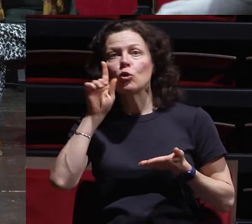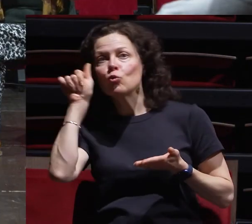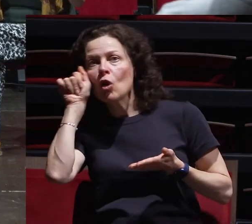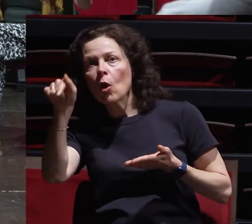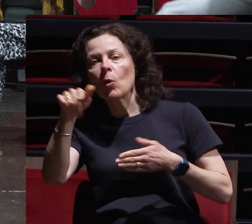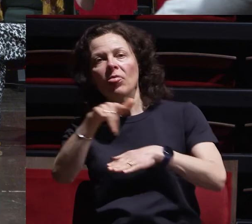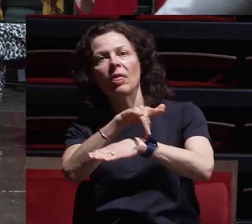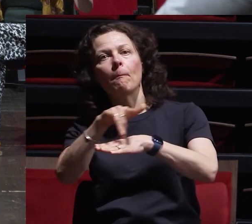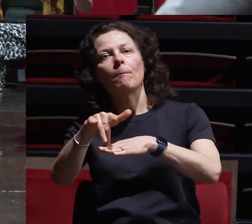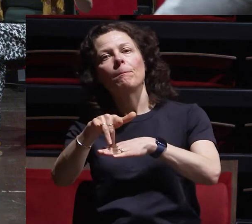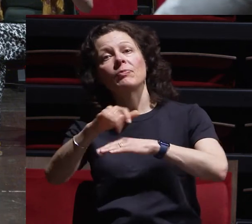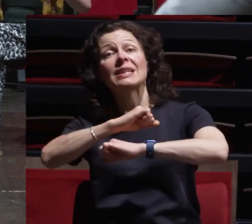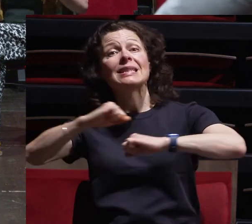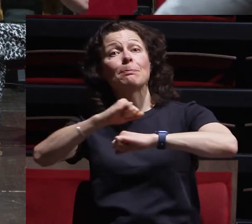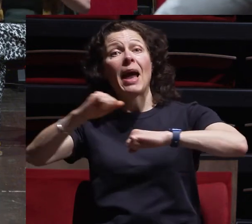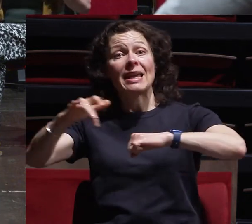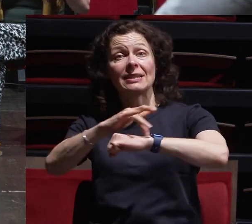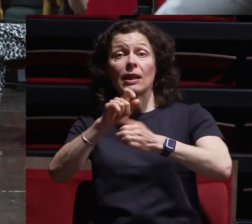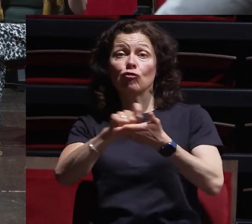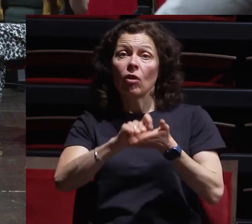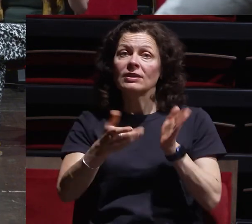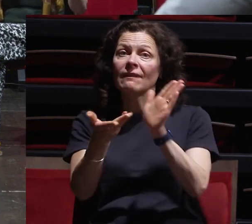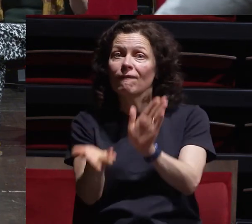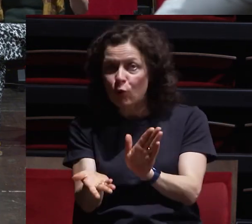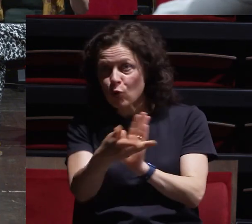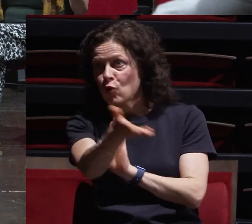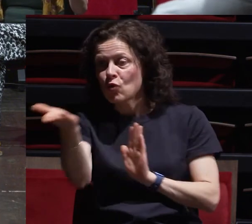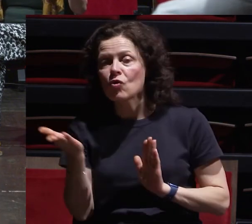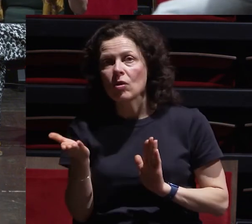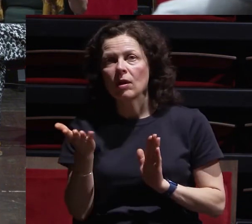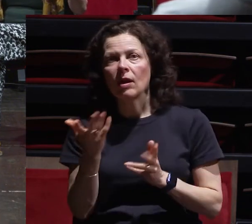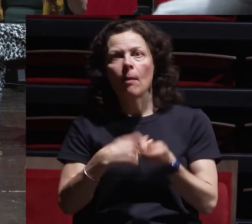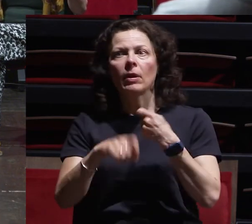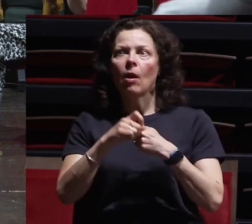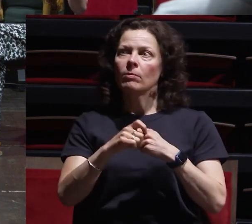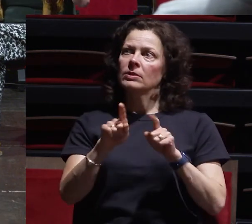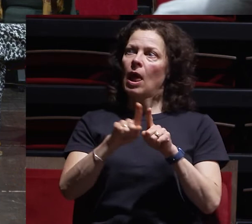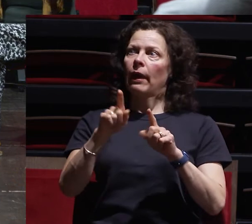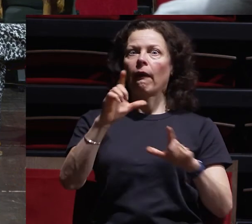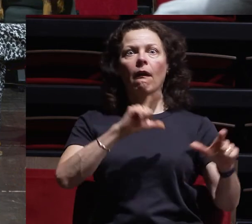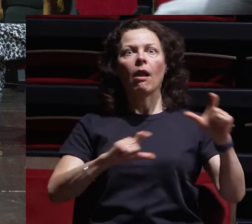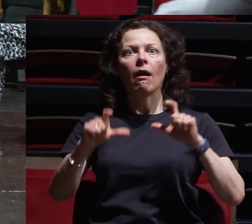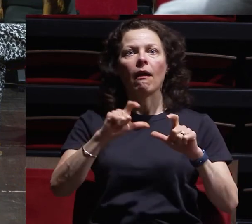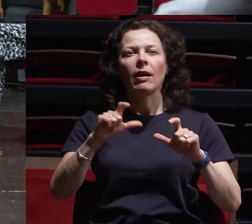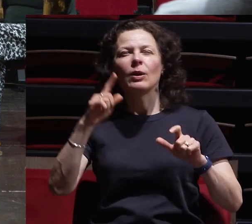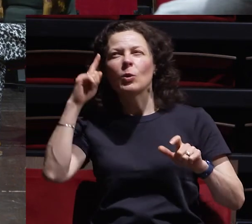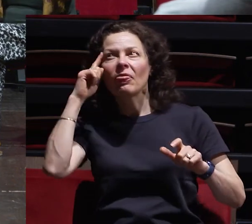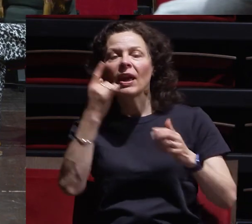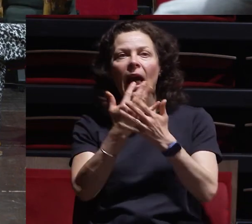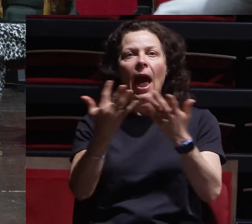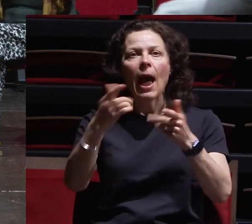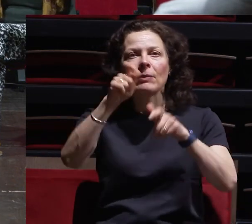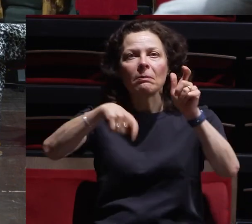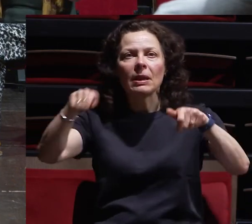you know the space that you're writing for, because that makes things so technicolor, you know, and you're so able to kind